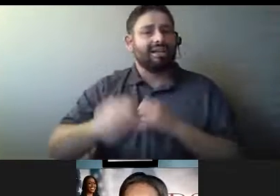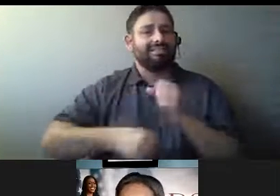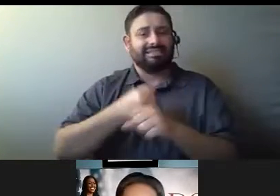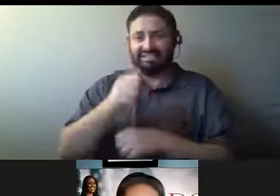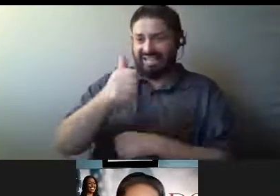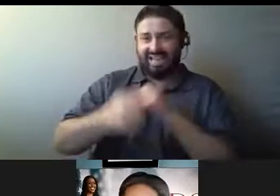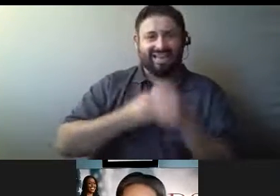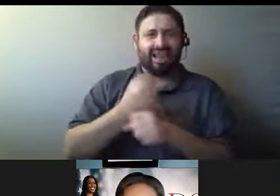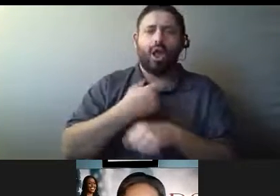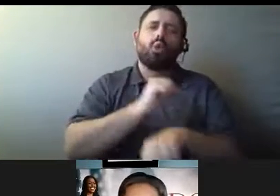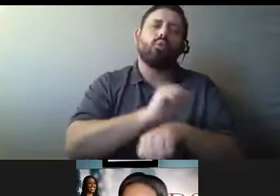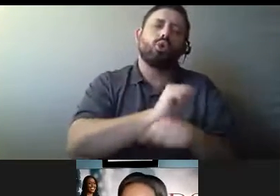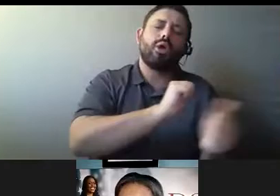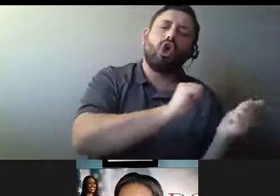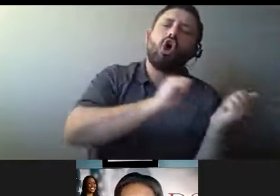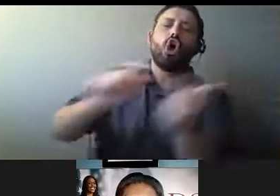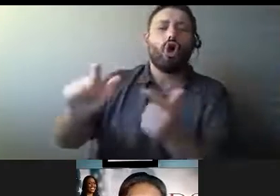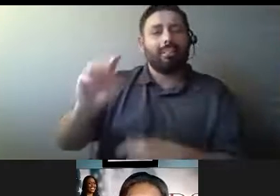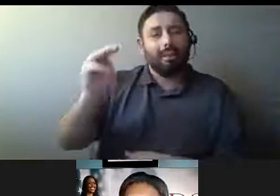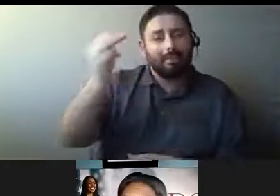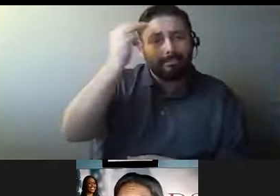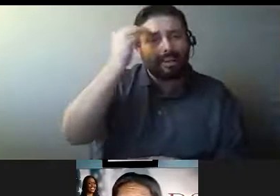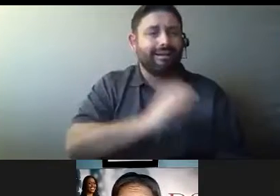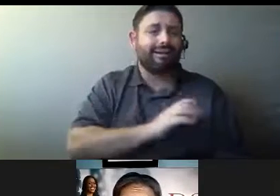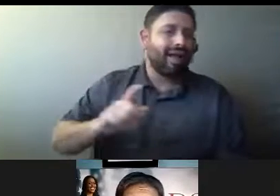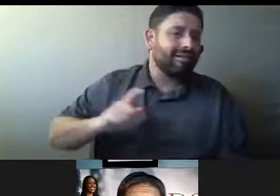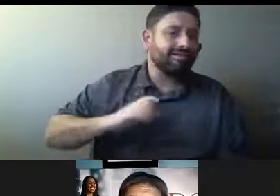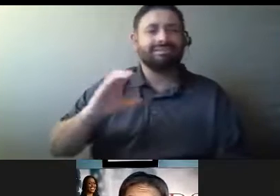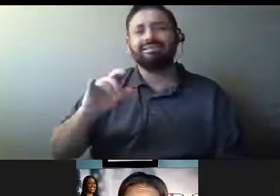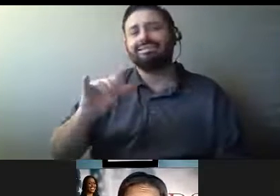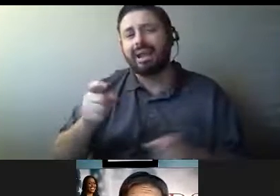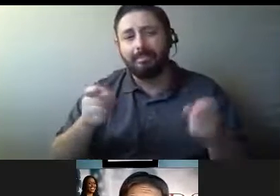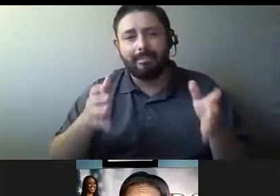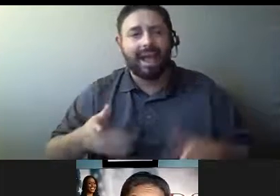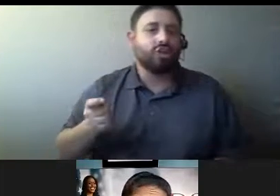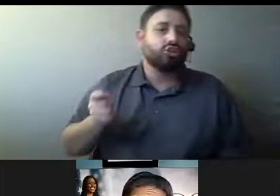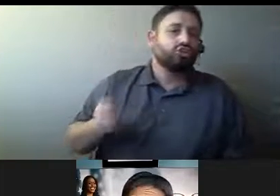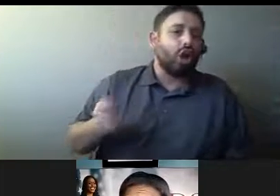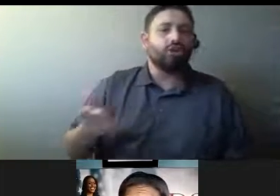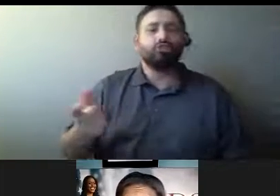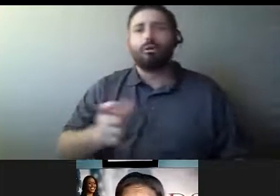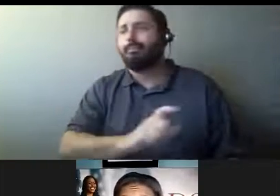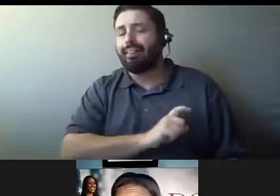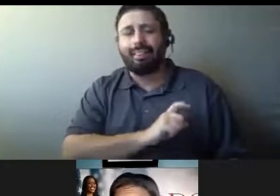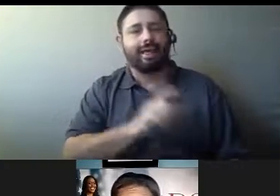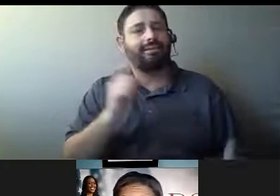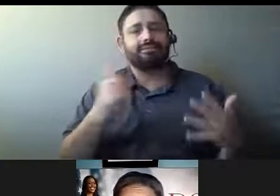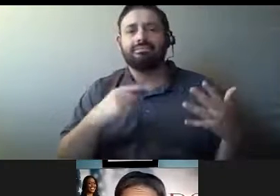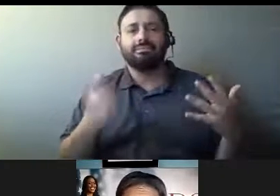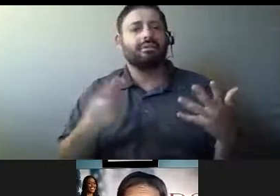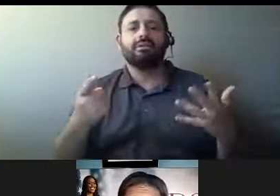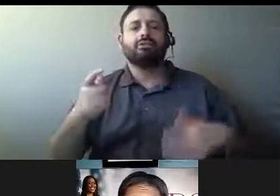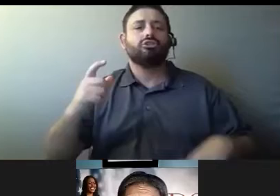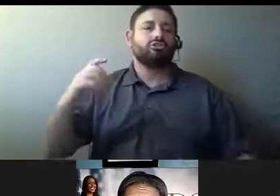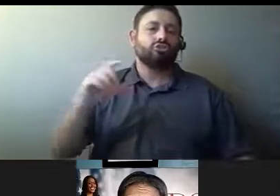with everybody in the city, from the mayor to the council, to the city manager, to the judges, to the police, to the constable, to the